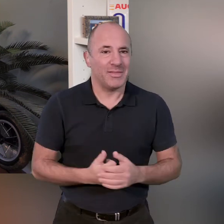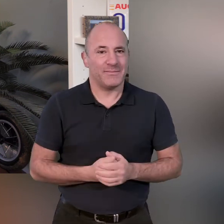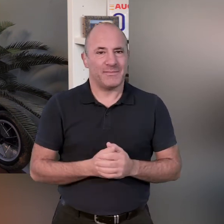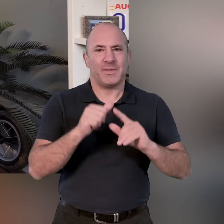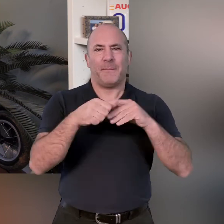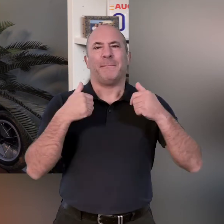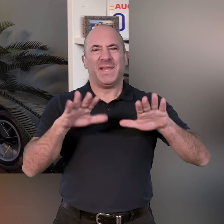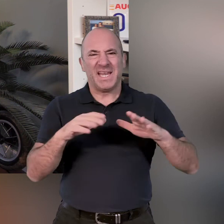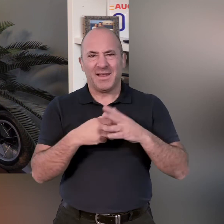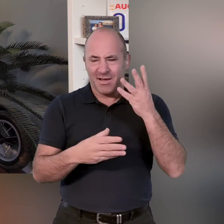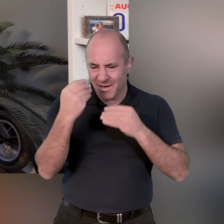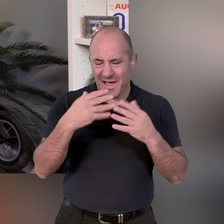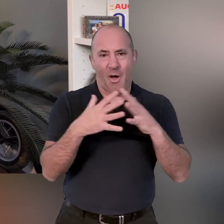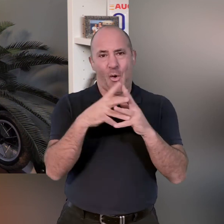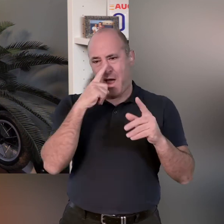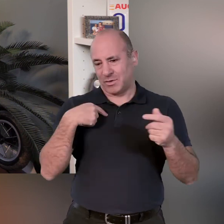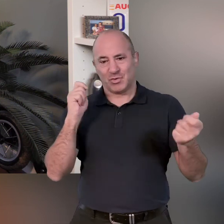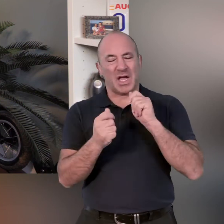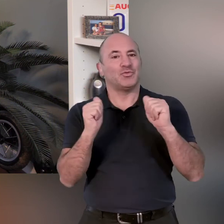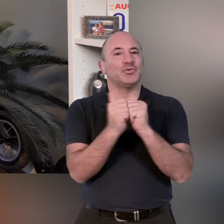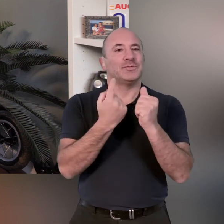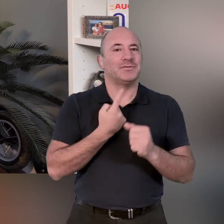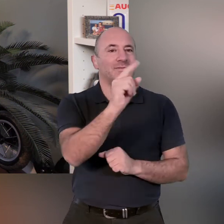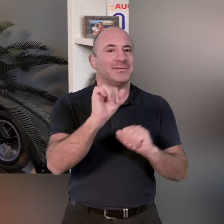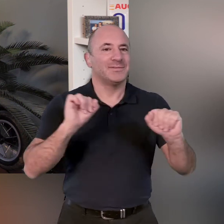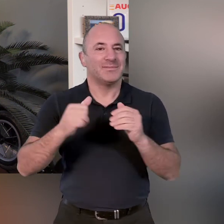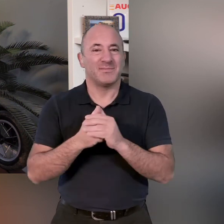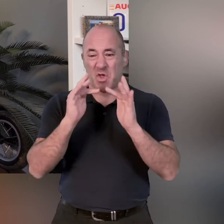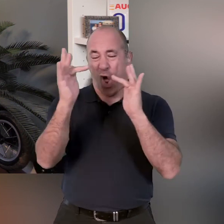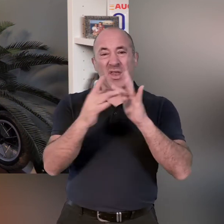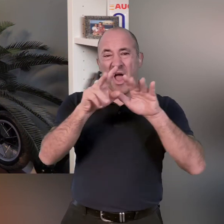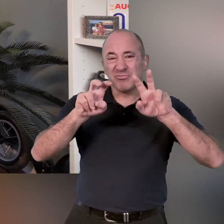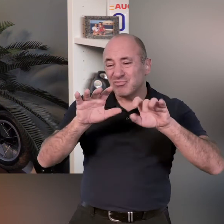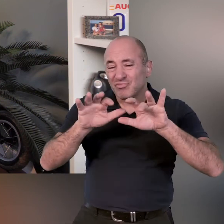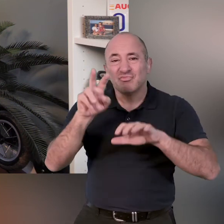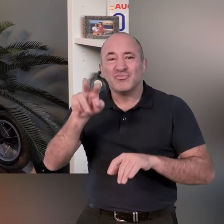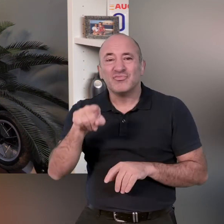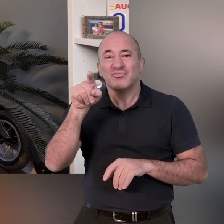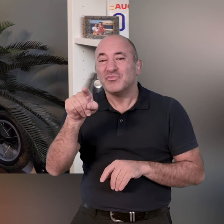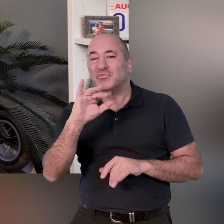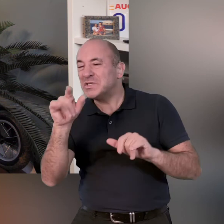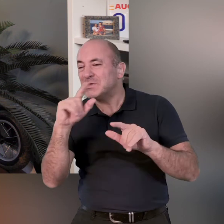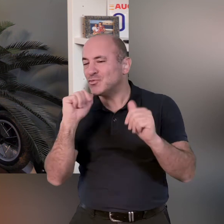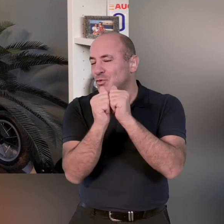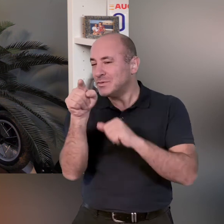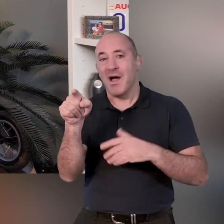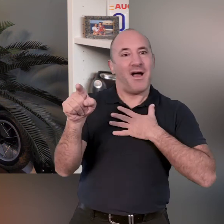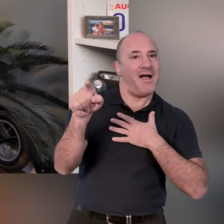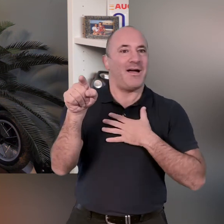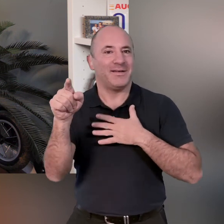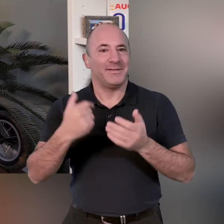things we did, we learned about how we can adjust it to ourselves. So we can search up online and have a look at other exercises that might be suitable for